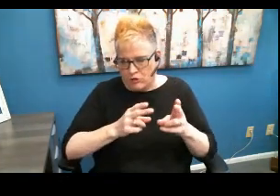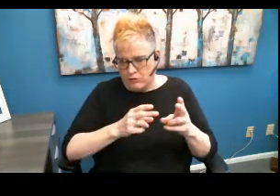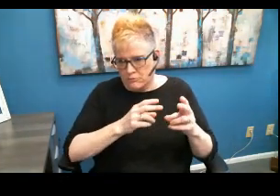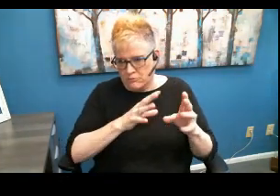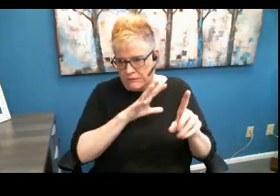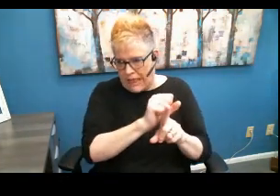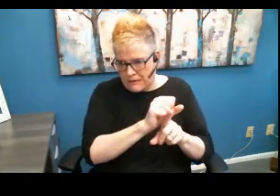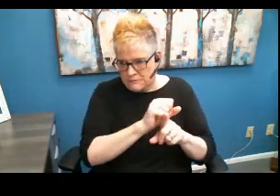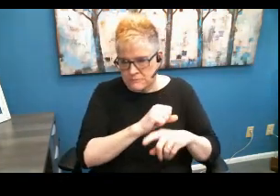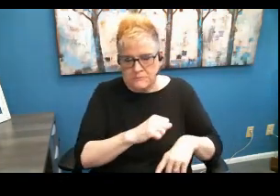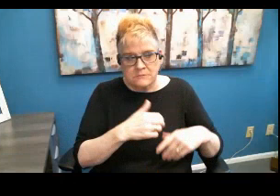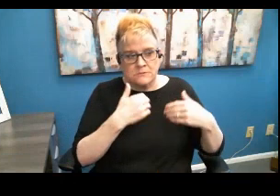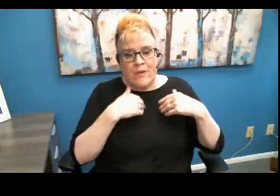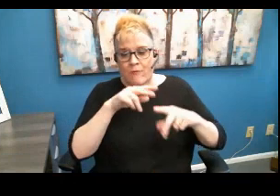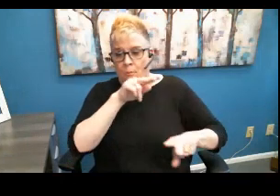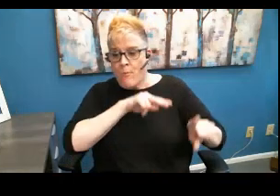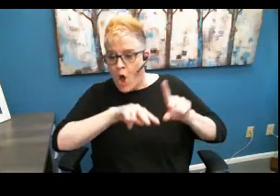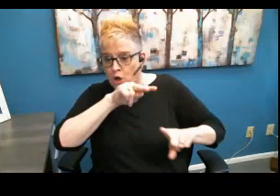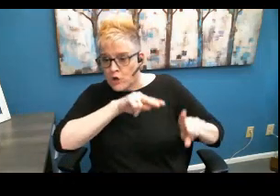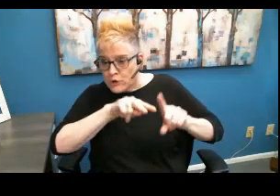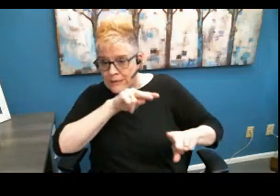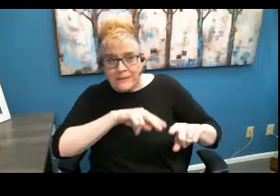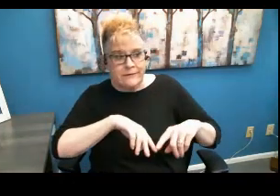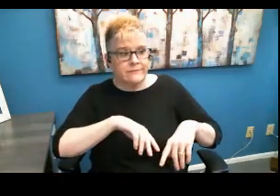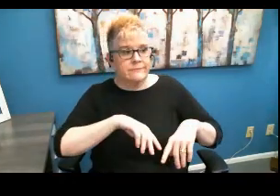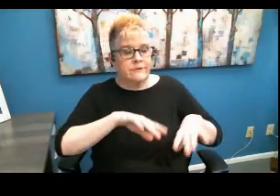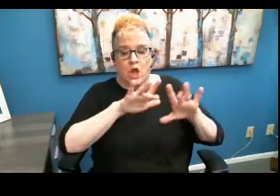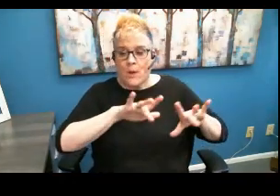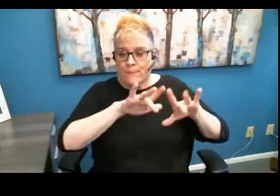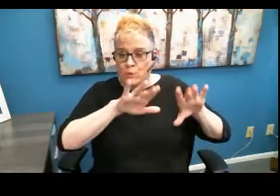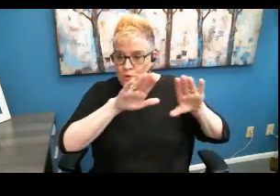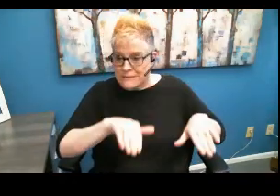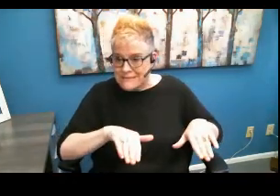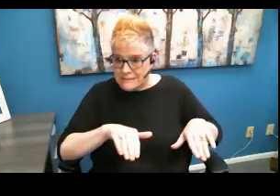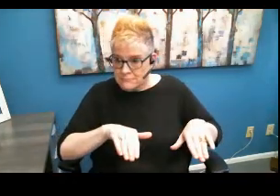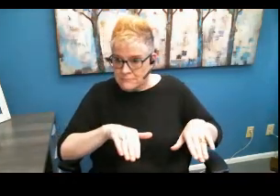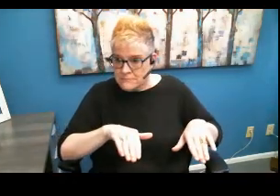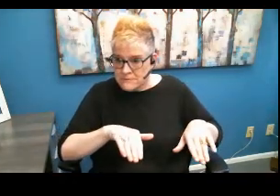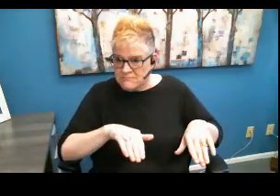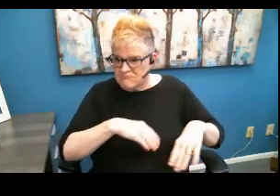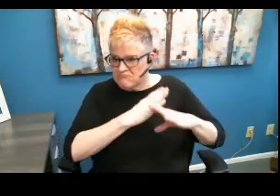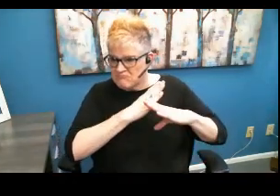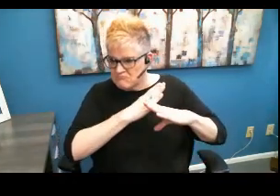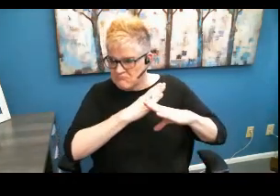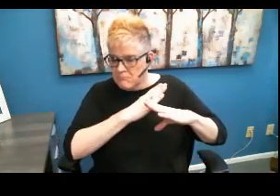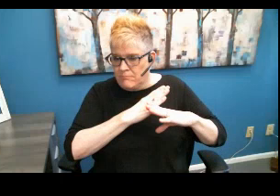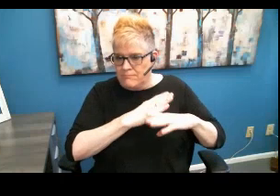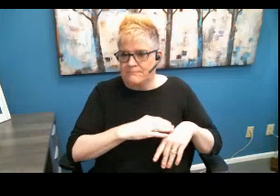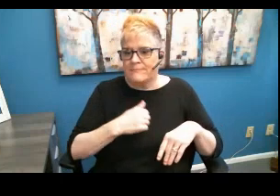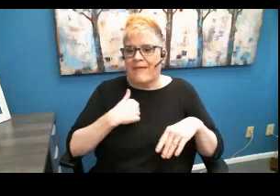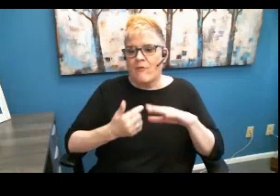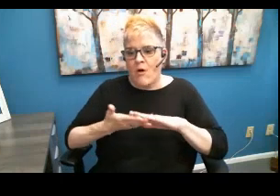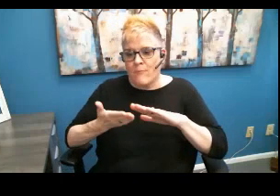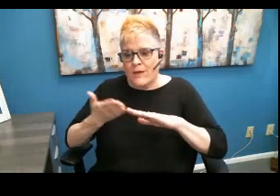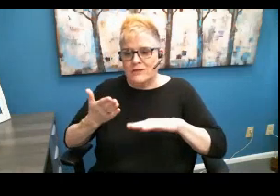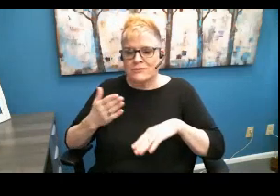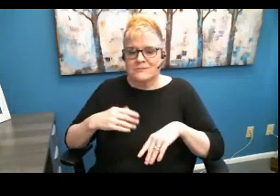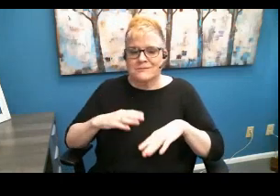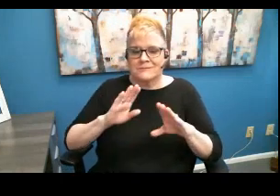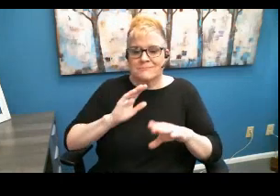do have monitoring and computer systems that we use for our system, but we also have operations and contingency